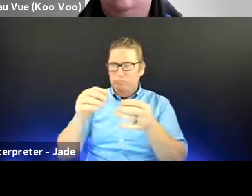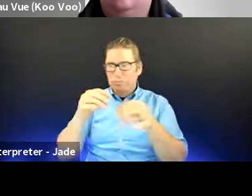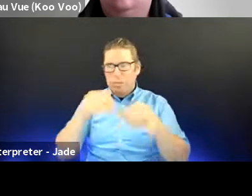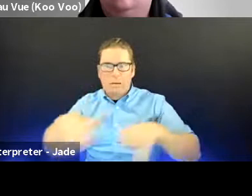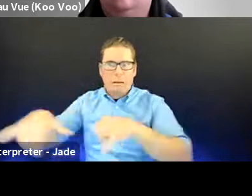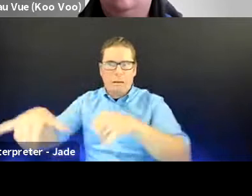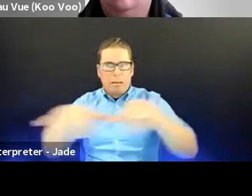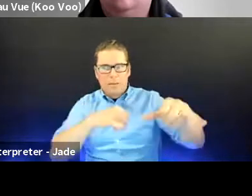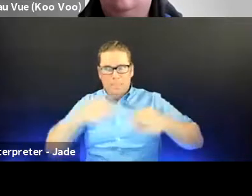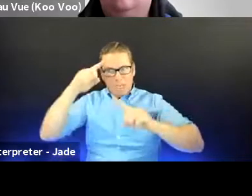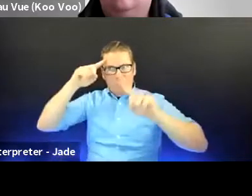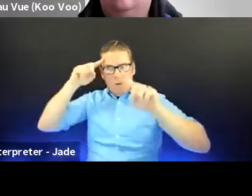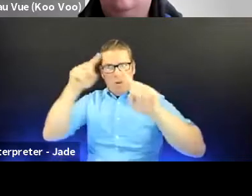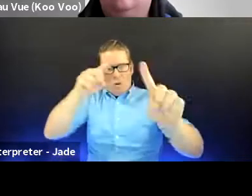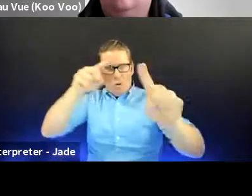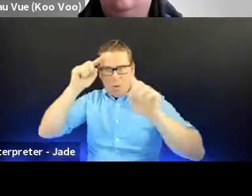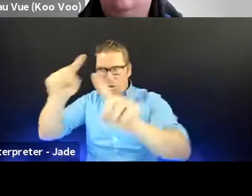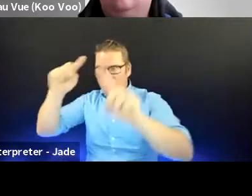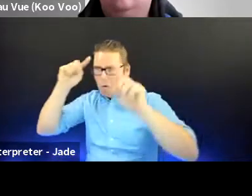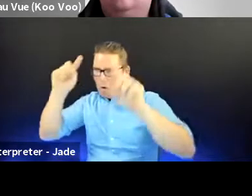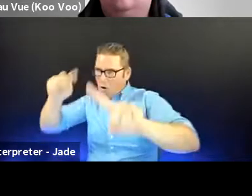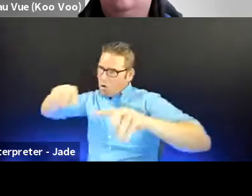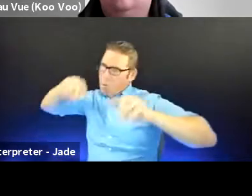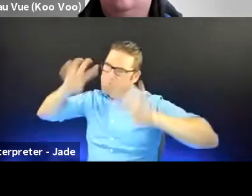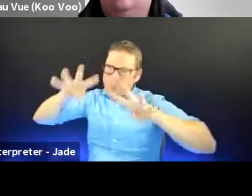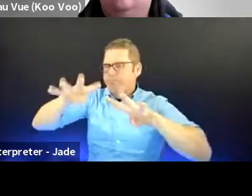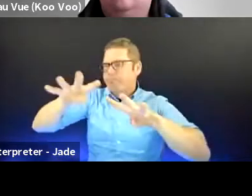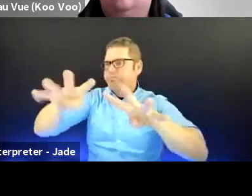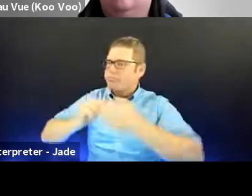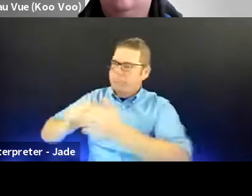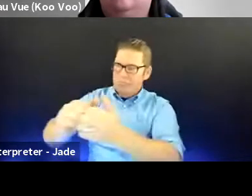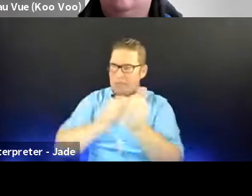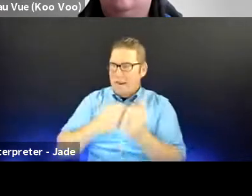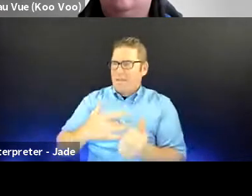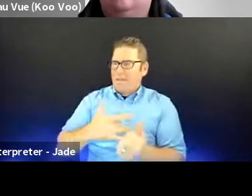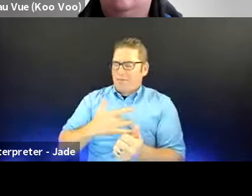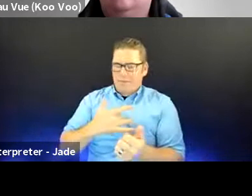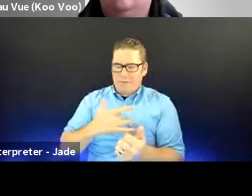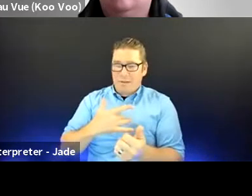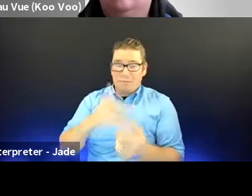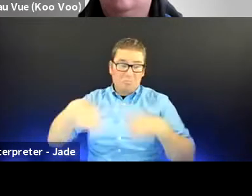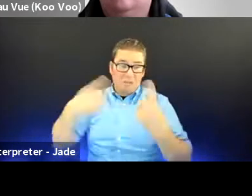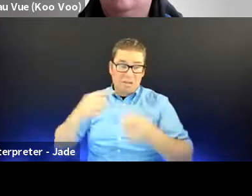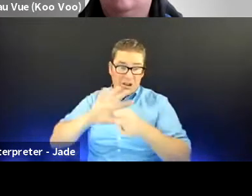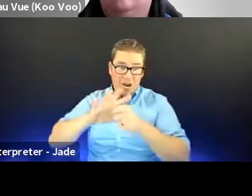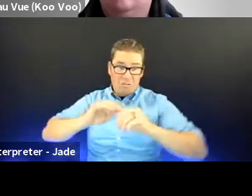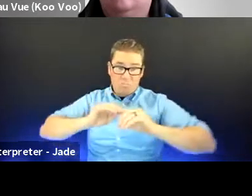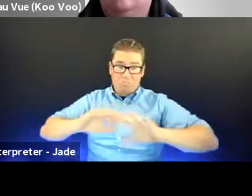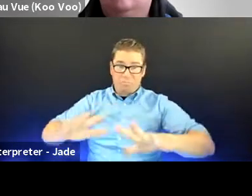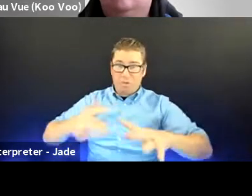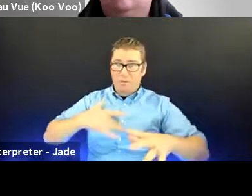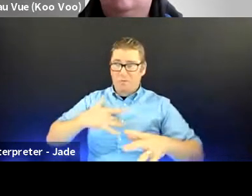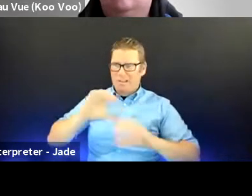more important than ever because we're starting to lose that sense of how does it feel to be in a classroom, right? And I'm excited, hopefully, for next spring or next